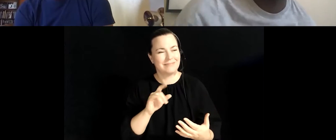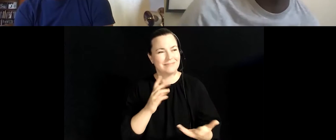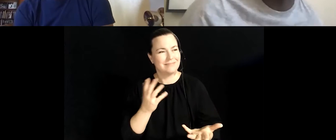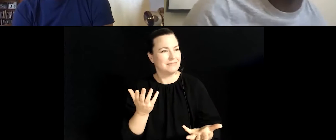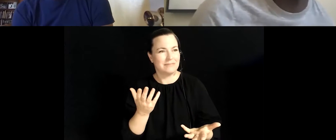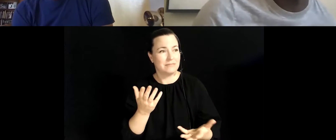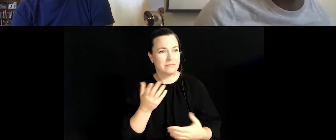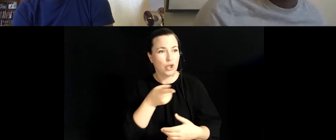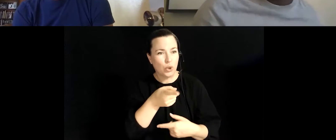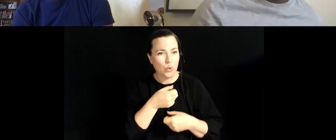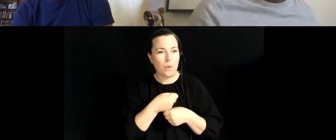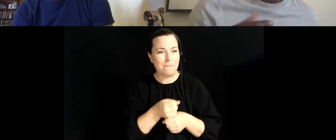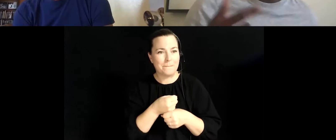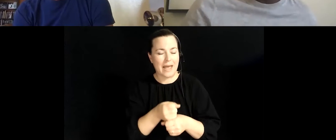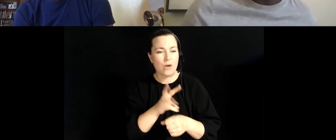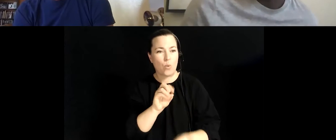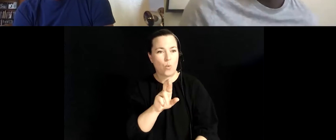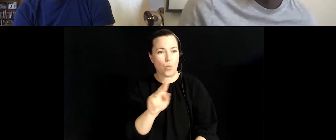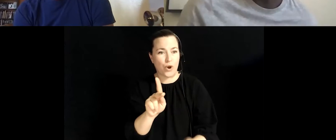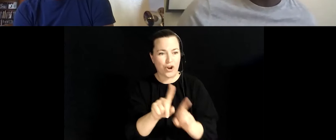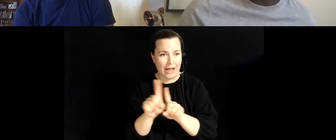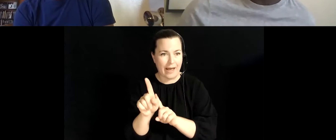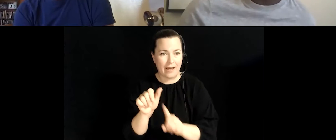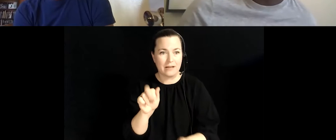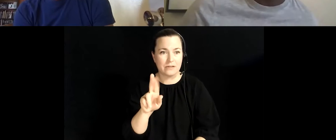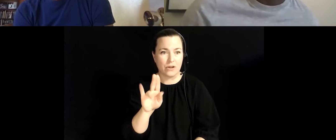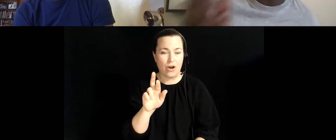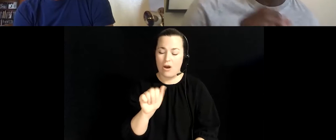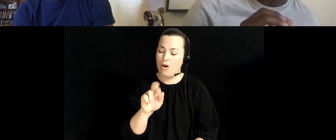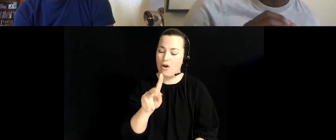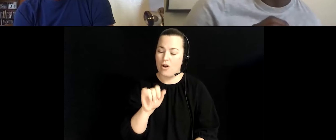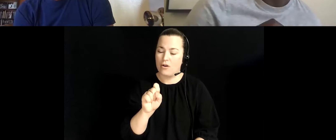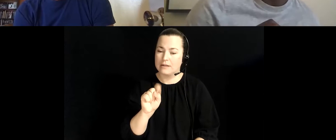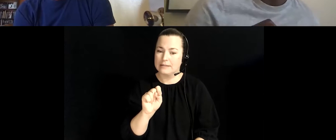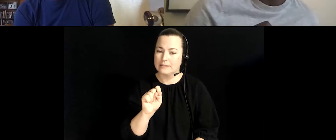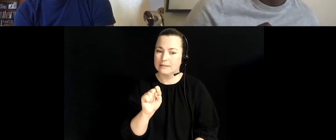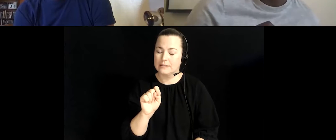you're making work as an artist, and